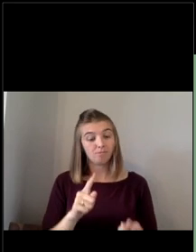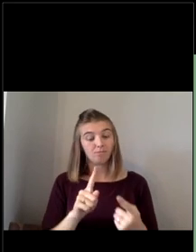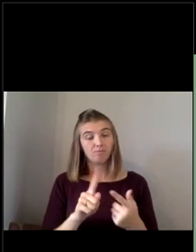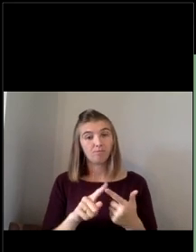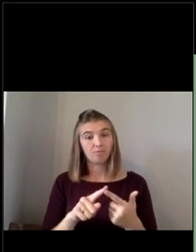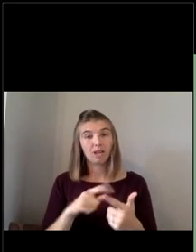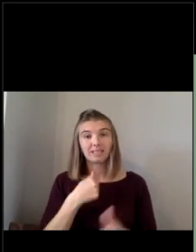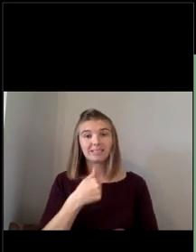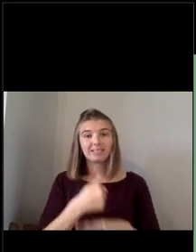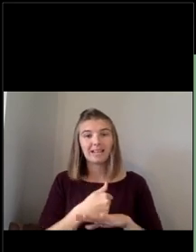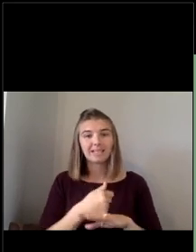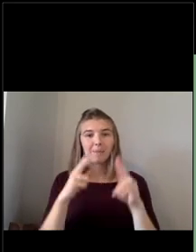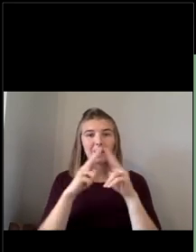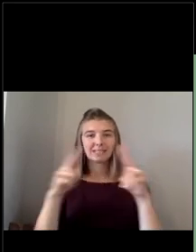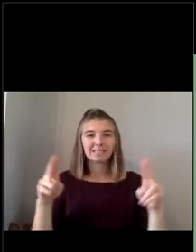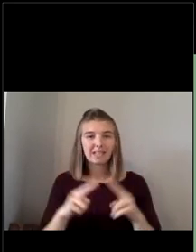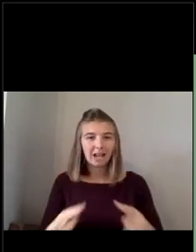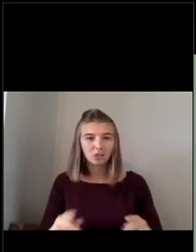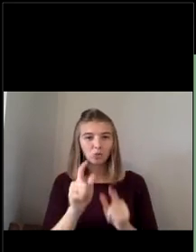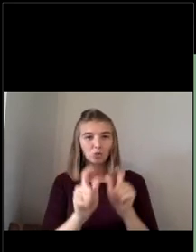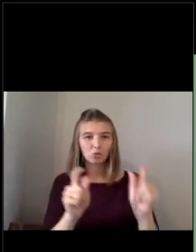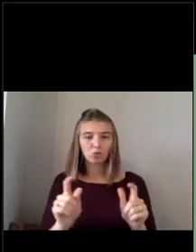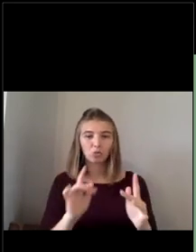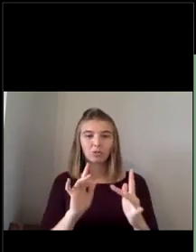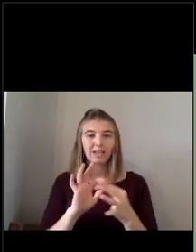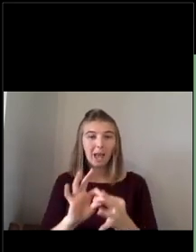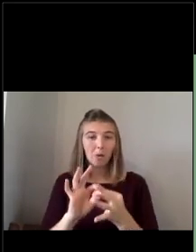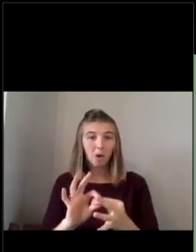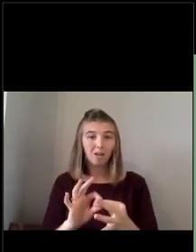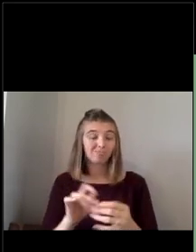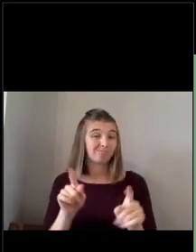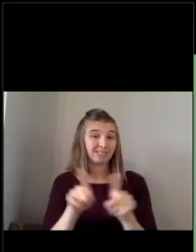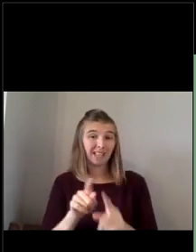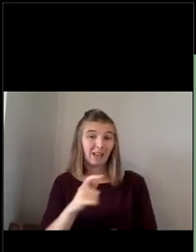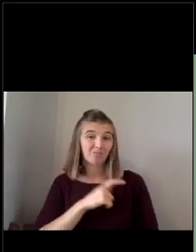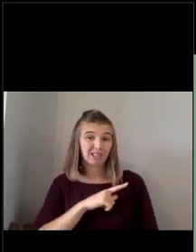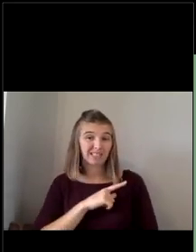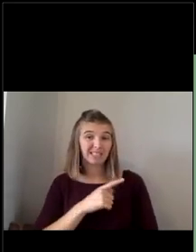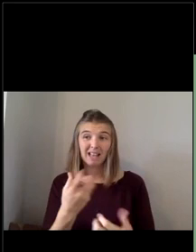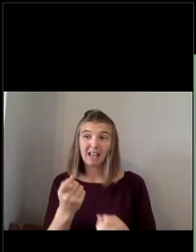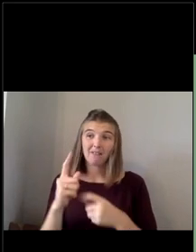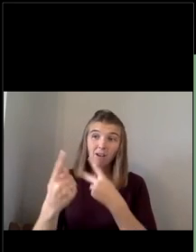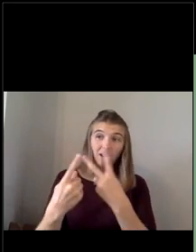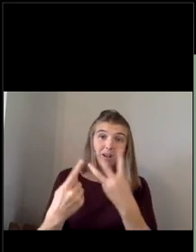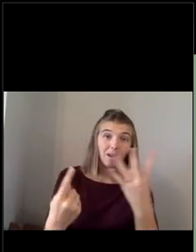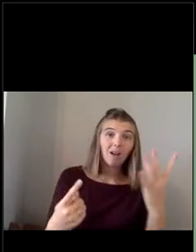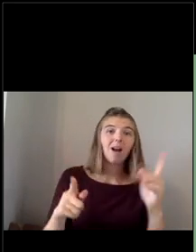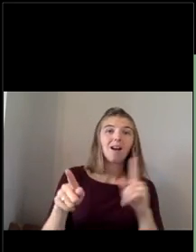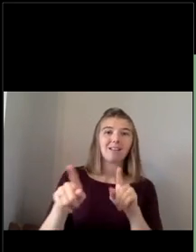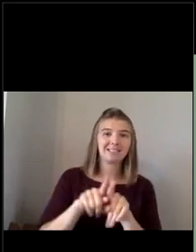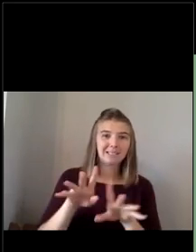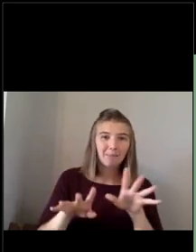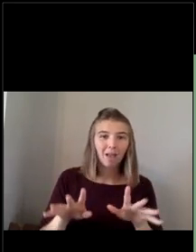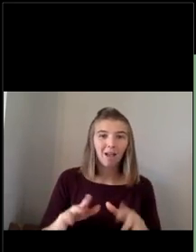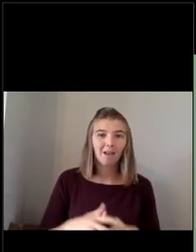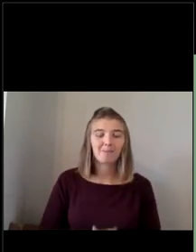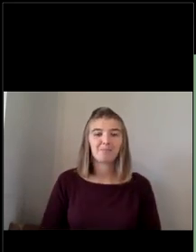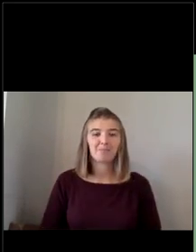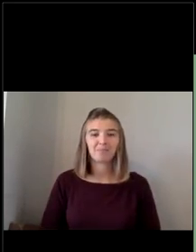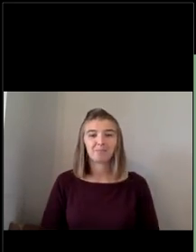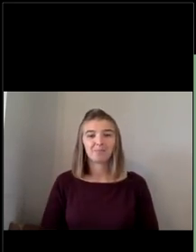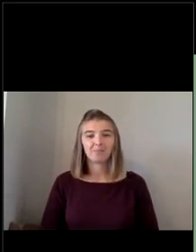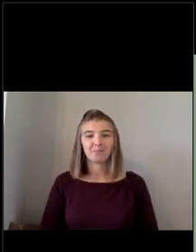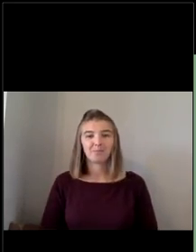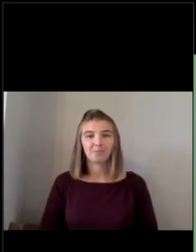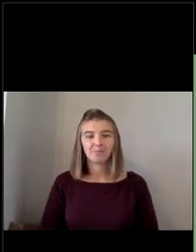well, for the same reasons. We have a society for our students, chemistry and